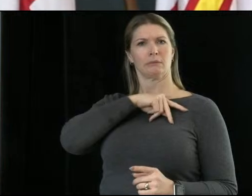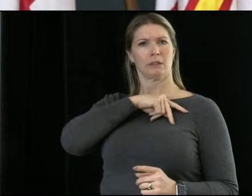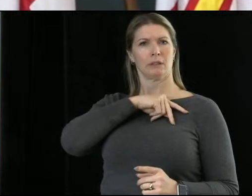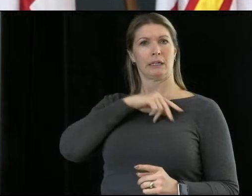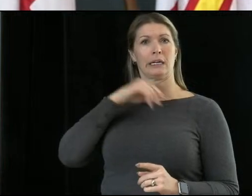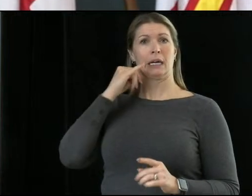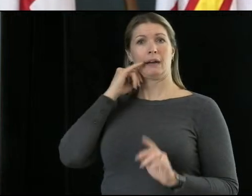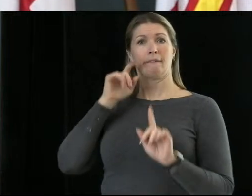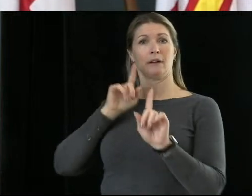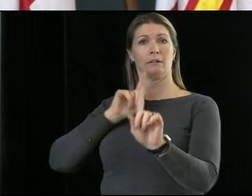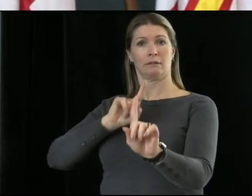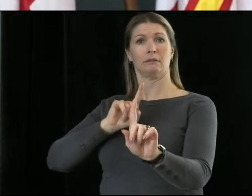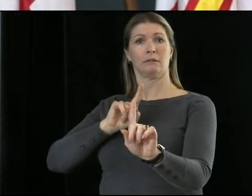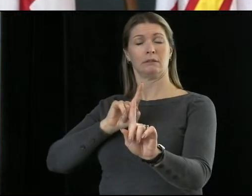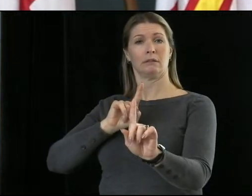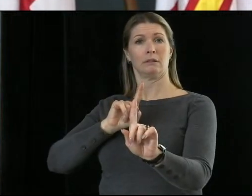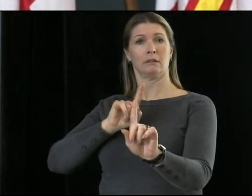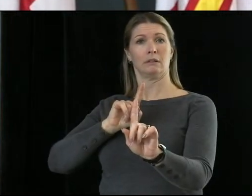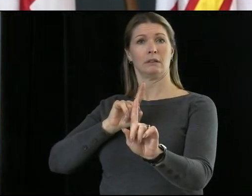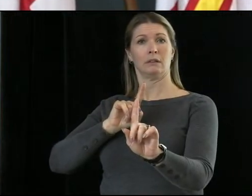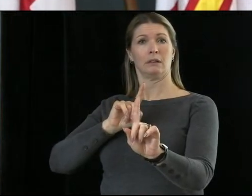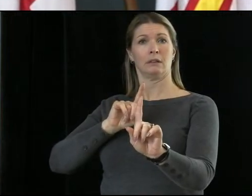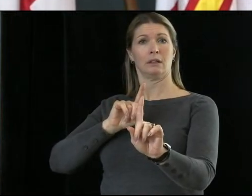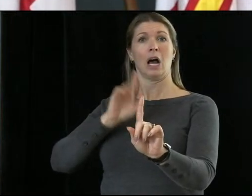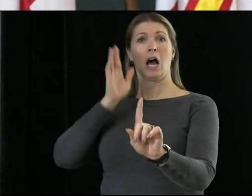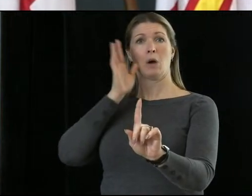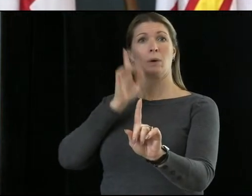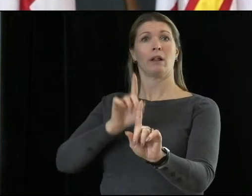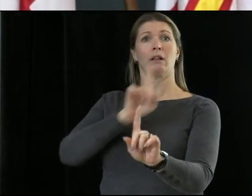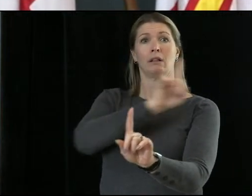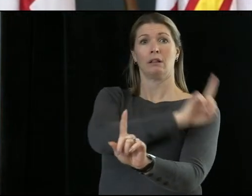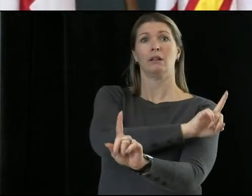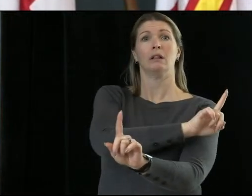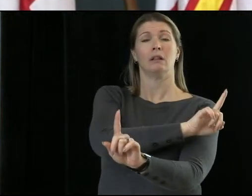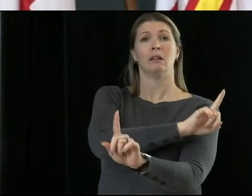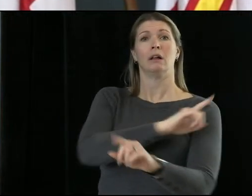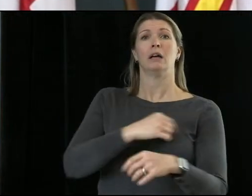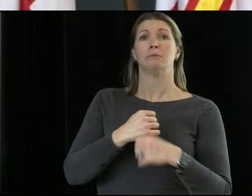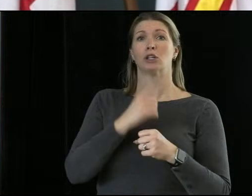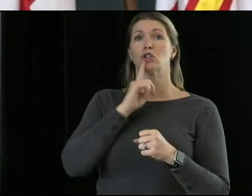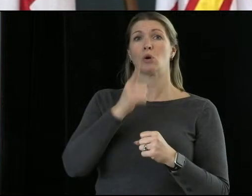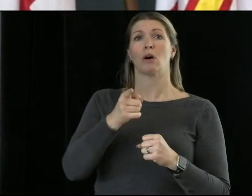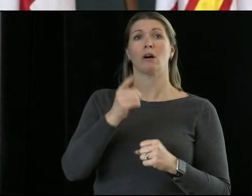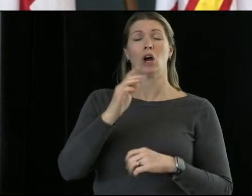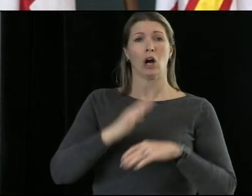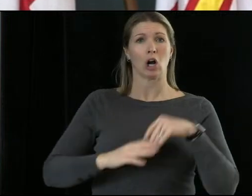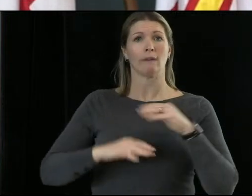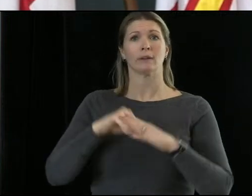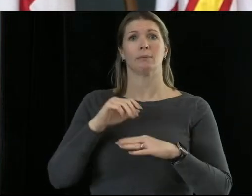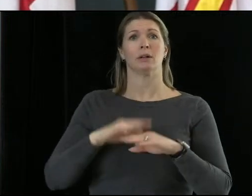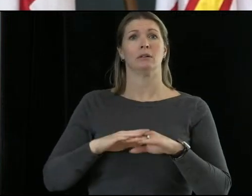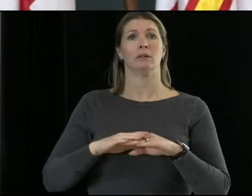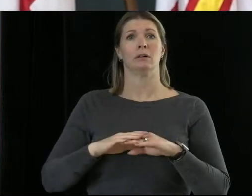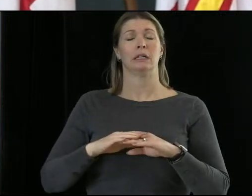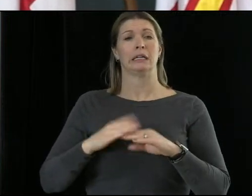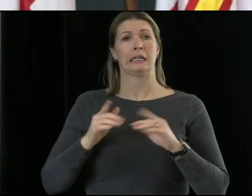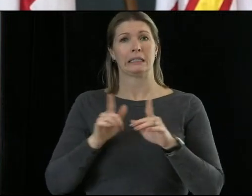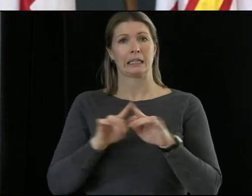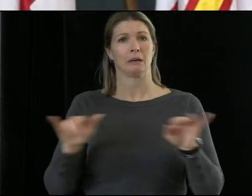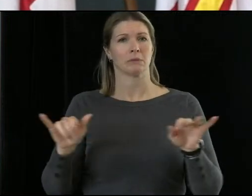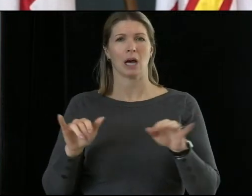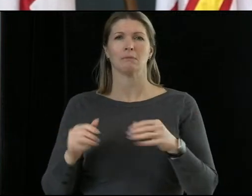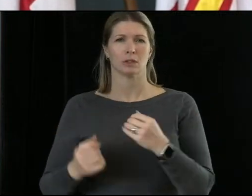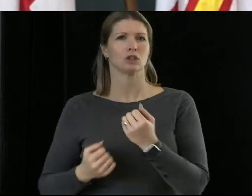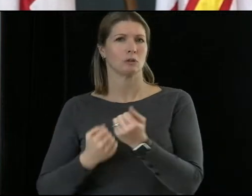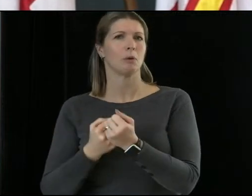me at night, I'll respectfully move to the other side of the street to ensure your comfort, all while silently supporting you